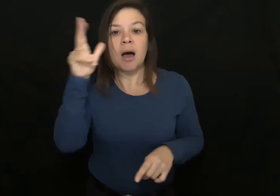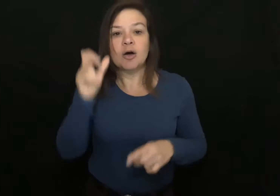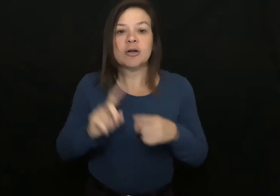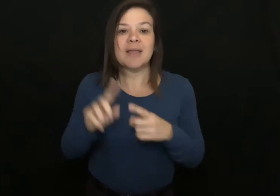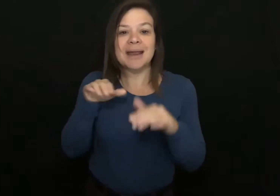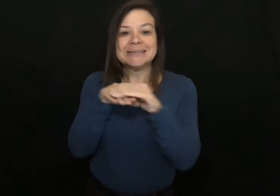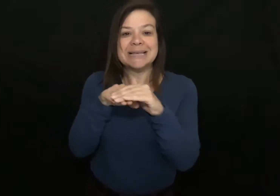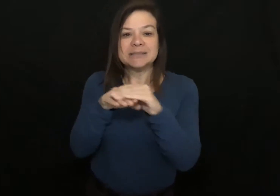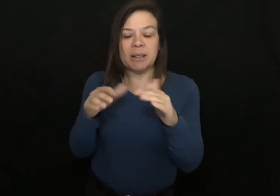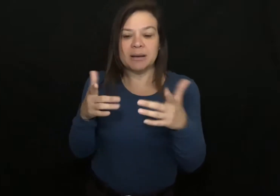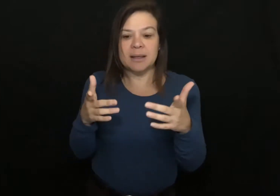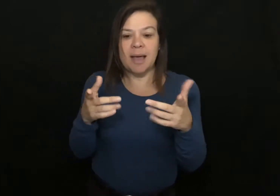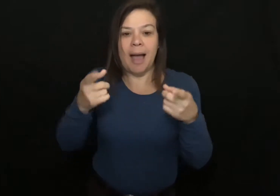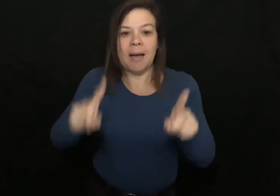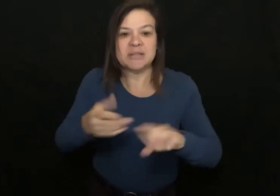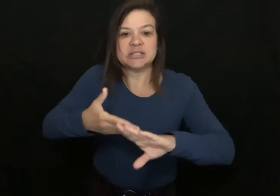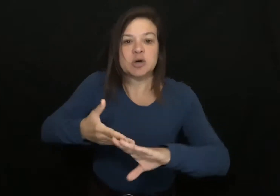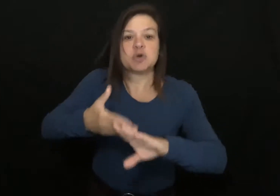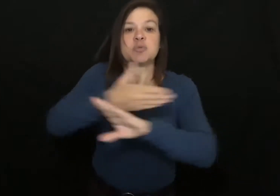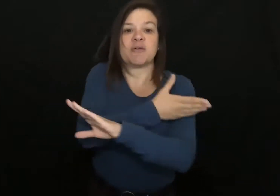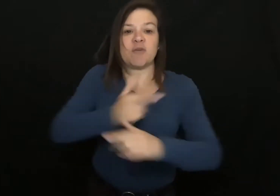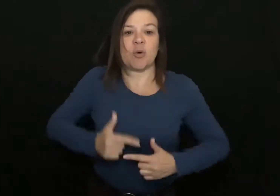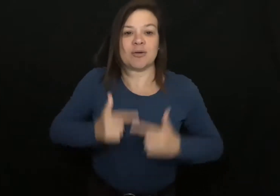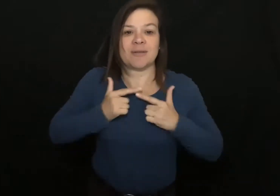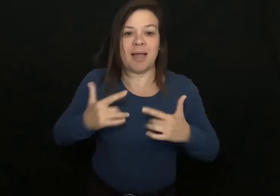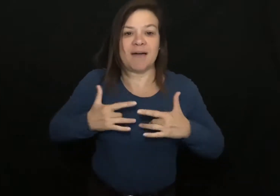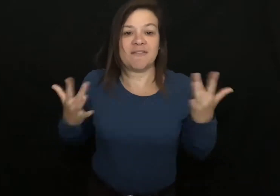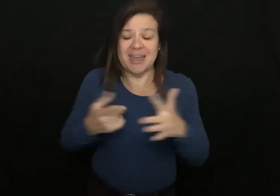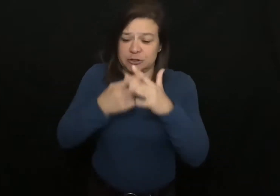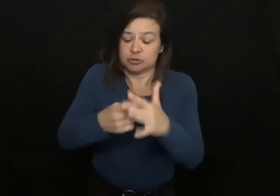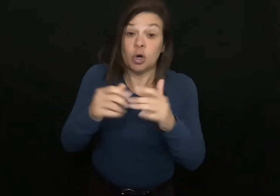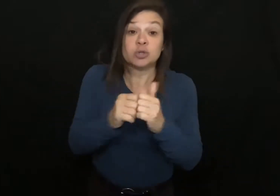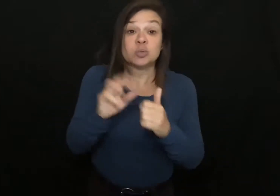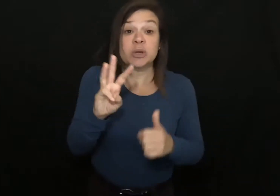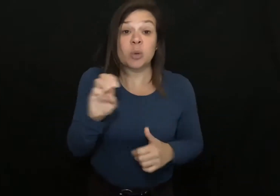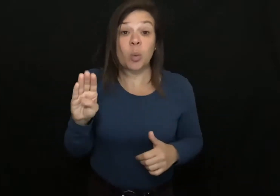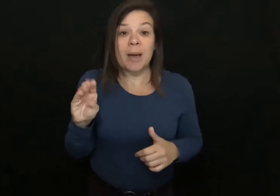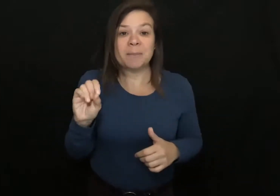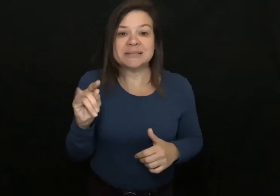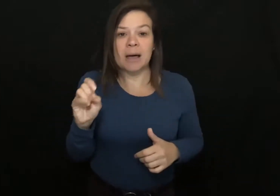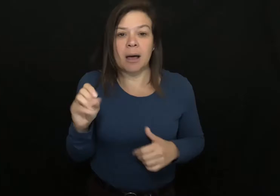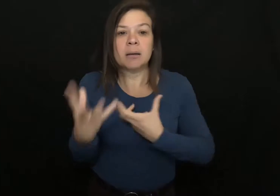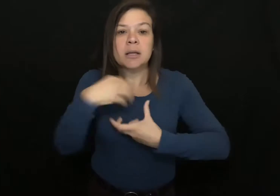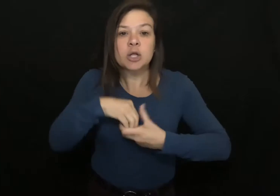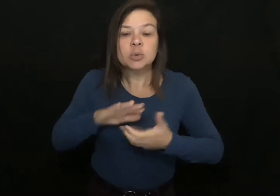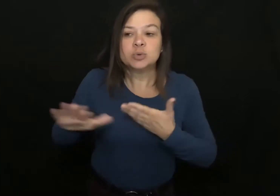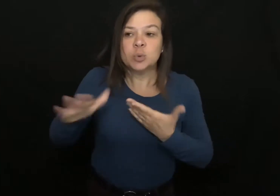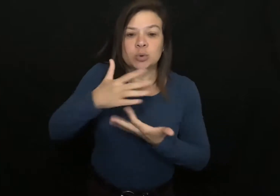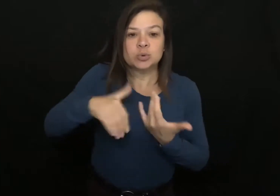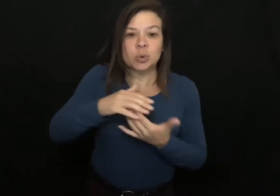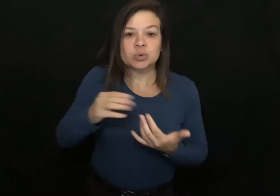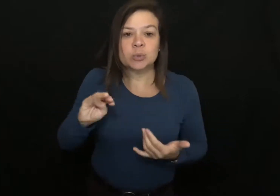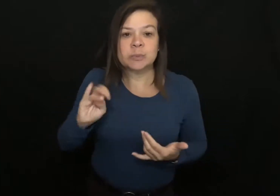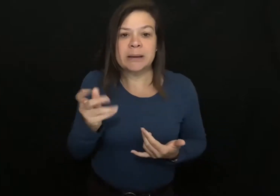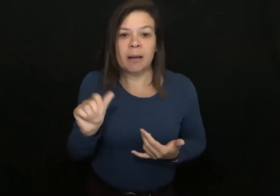the live event. It starts back with your website, and it includes your social media. And